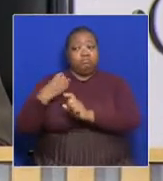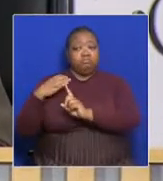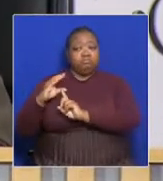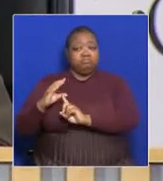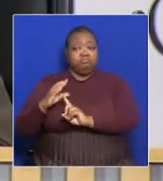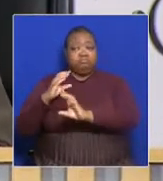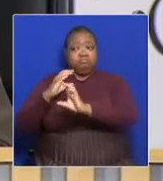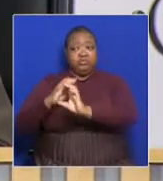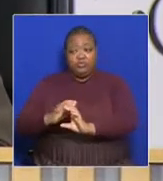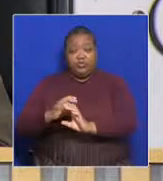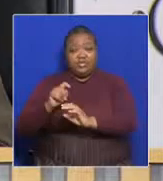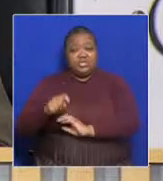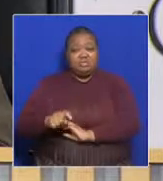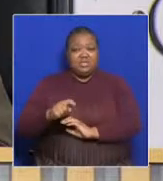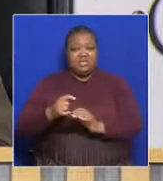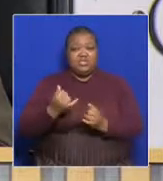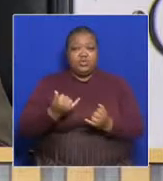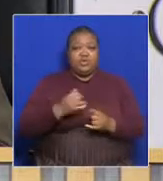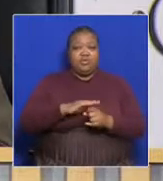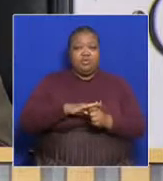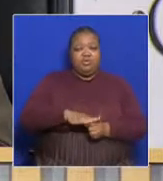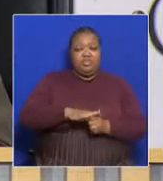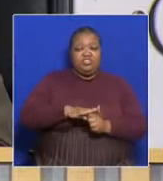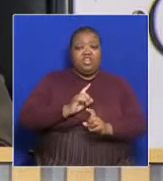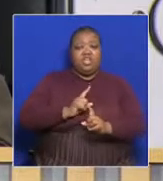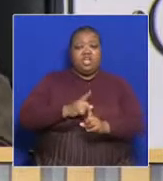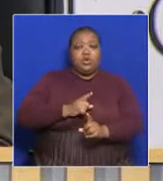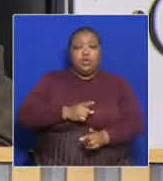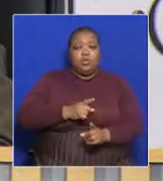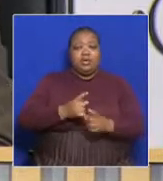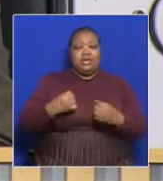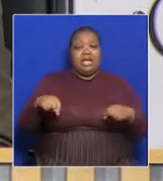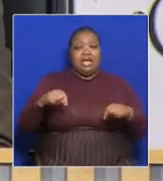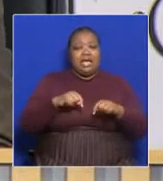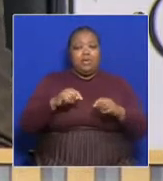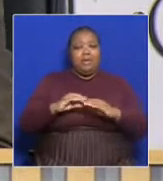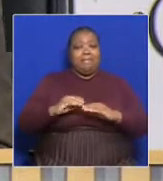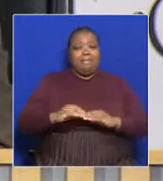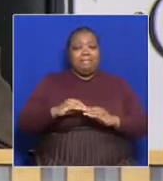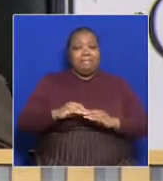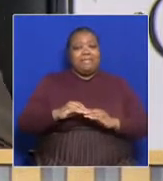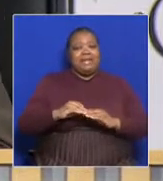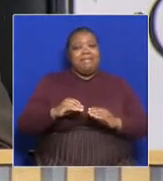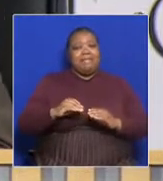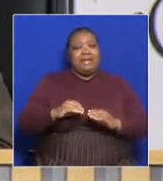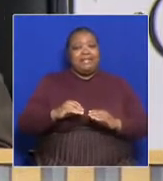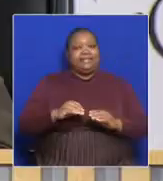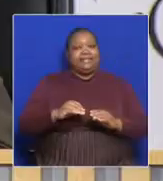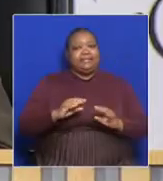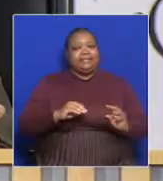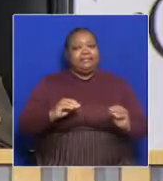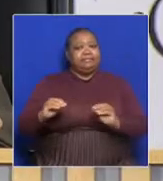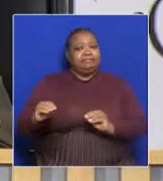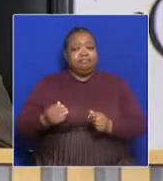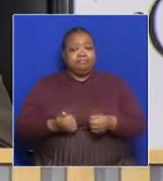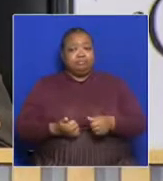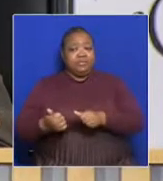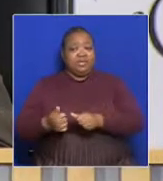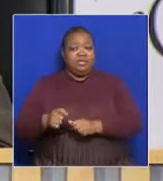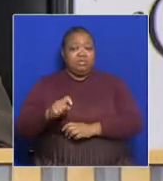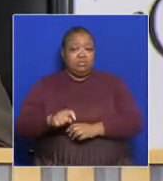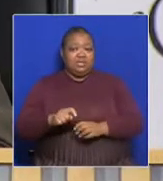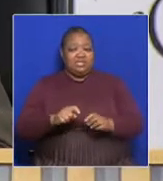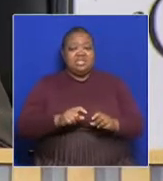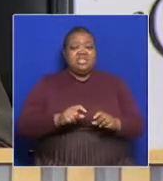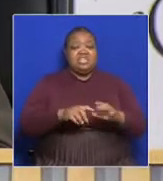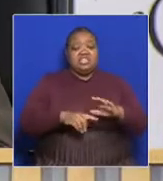commanders calling you to say we need to withdraw our members. Then I'm calling every district commissioner, every station